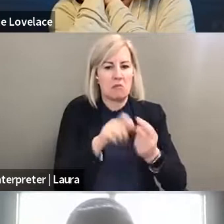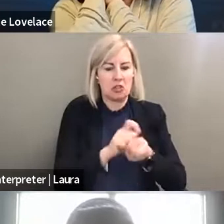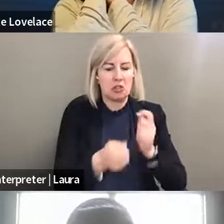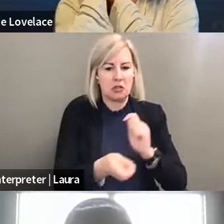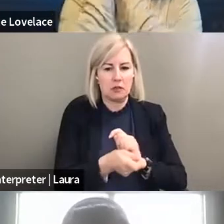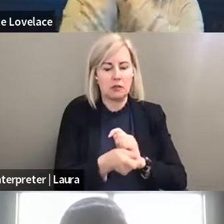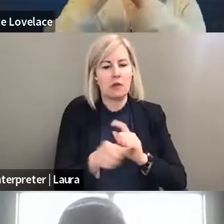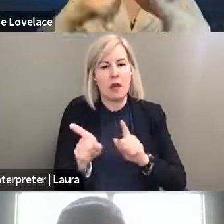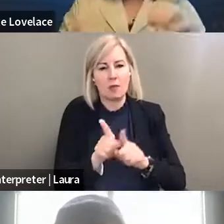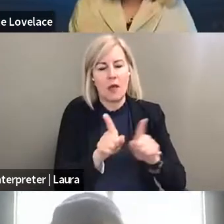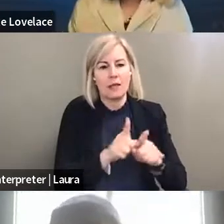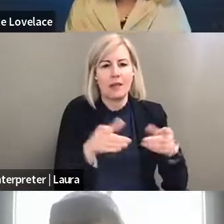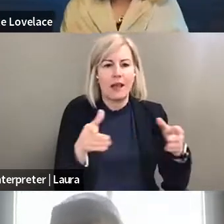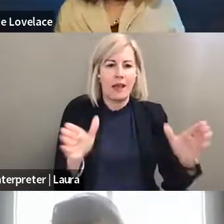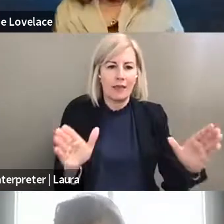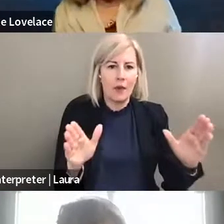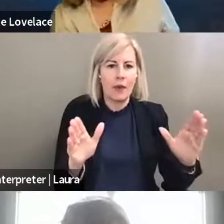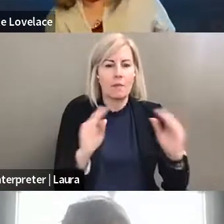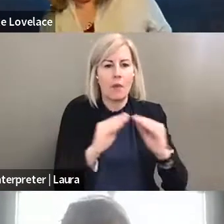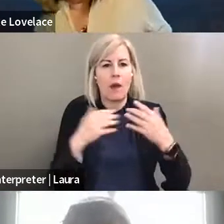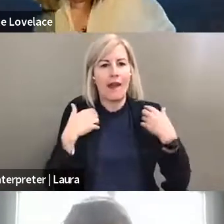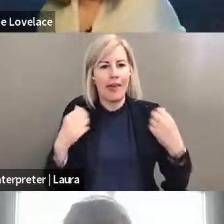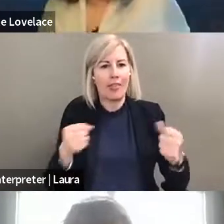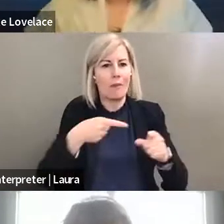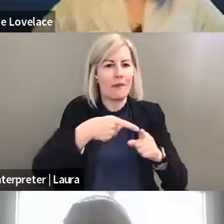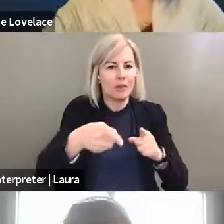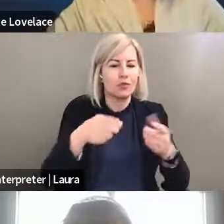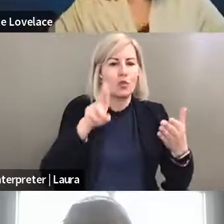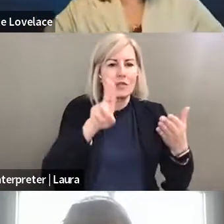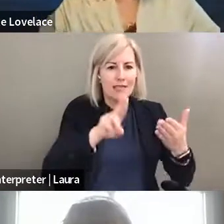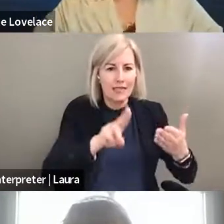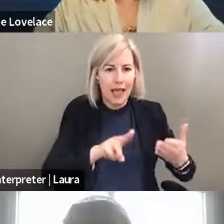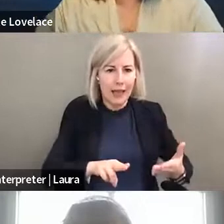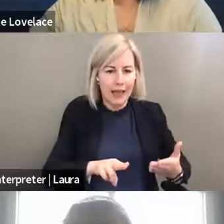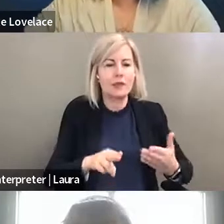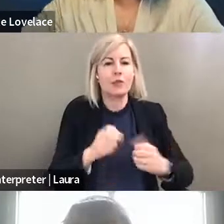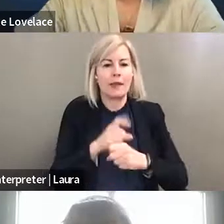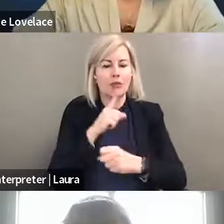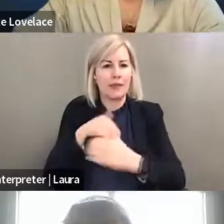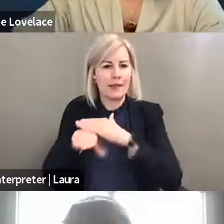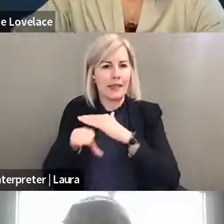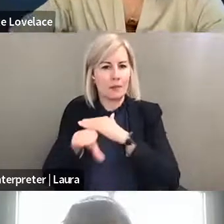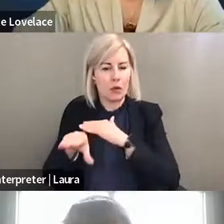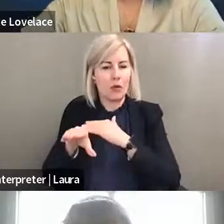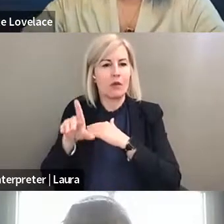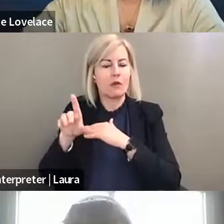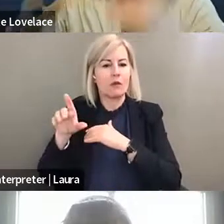as allowing more health professionals to sign documents needed to get accessible parking